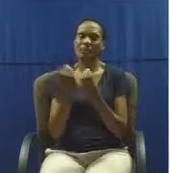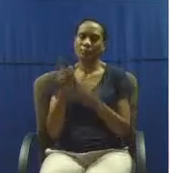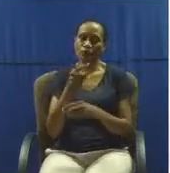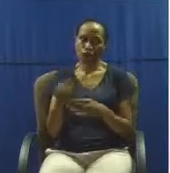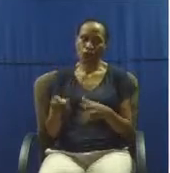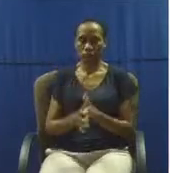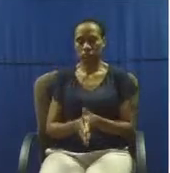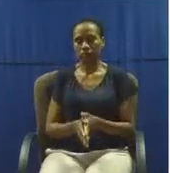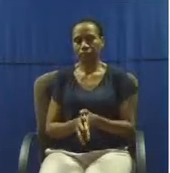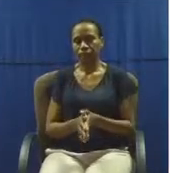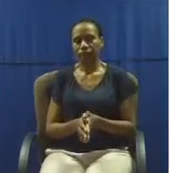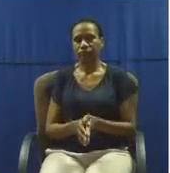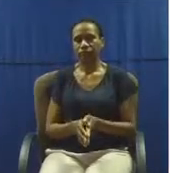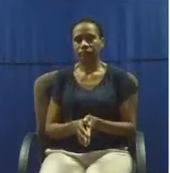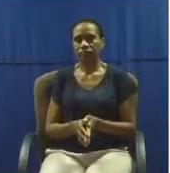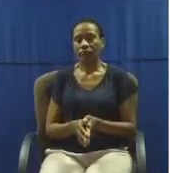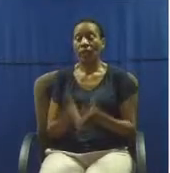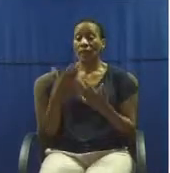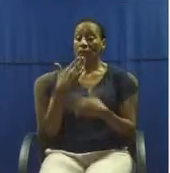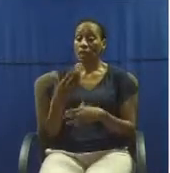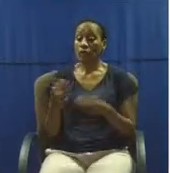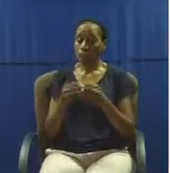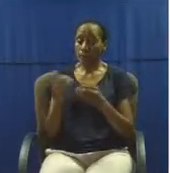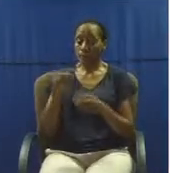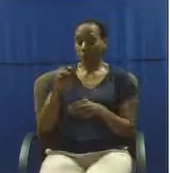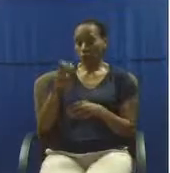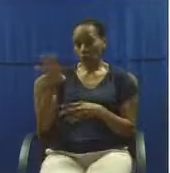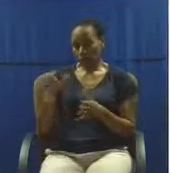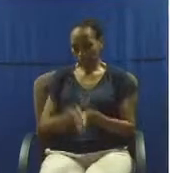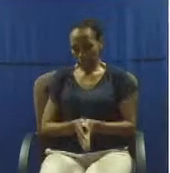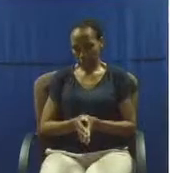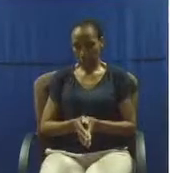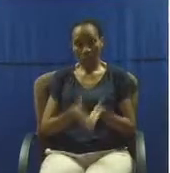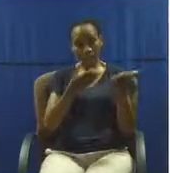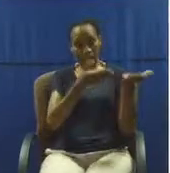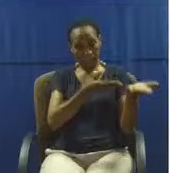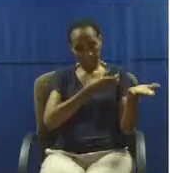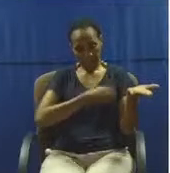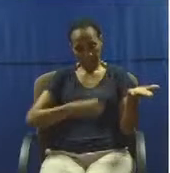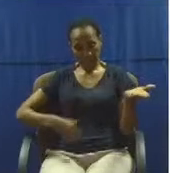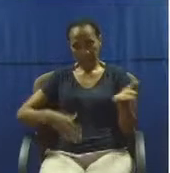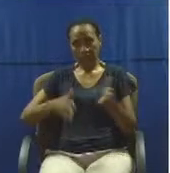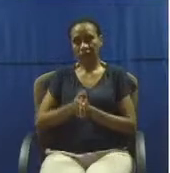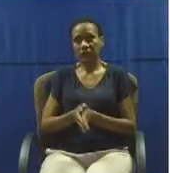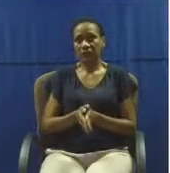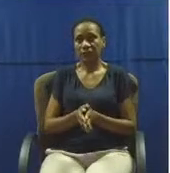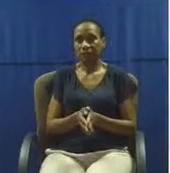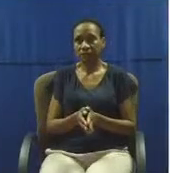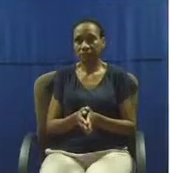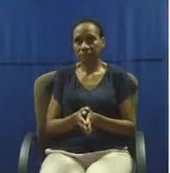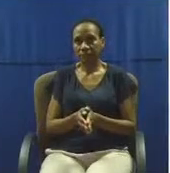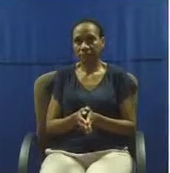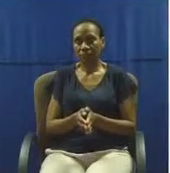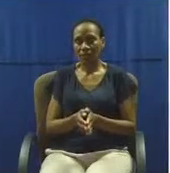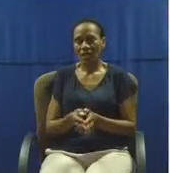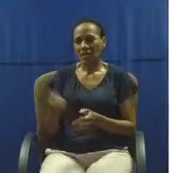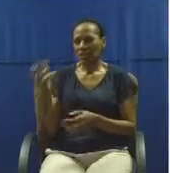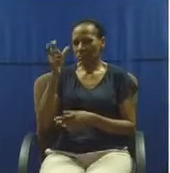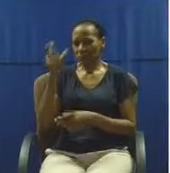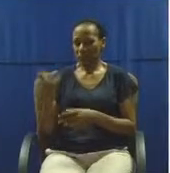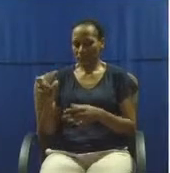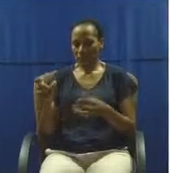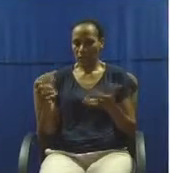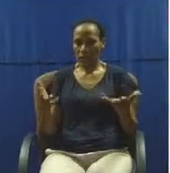Thank you very much, Honorable Swart. The President. Madam Speaker, it must be the lack of